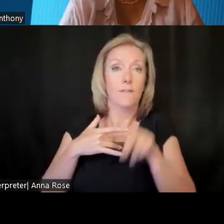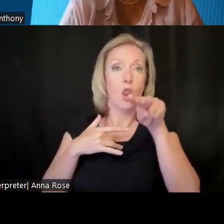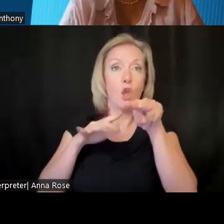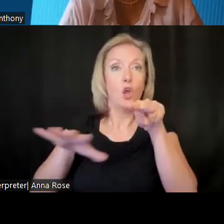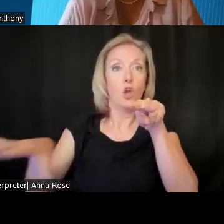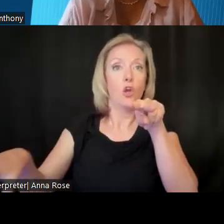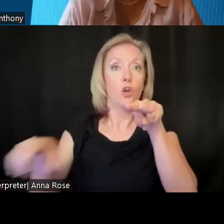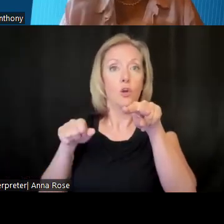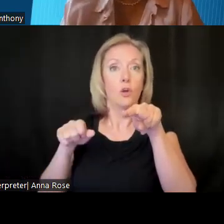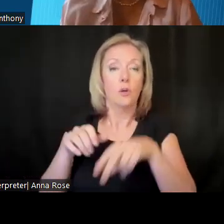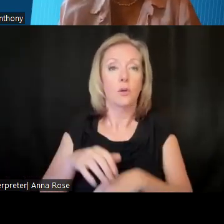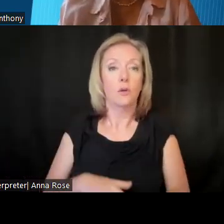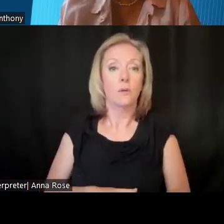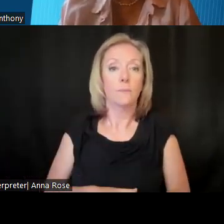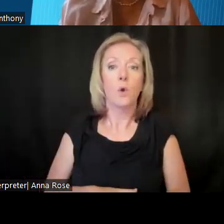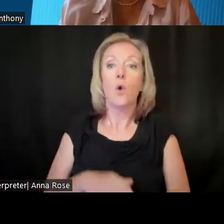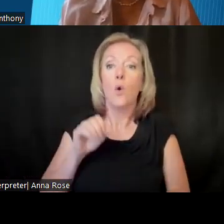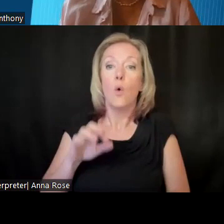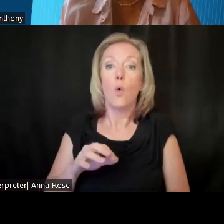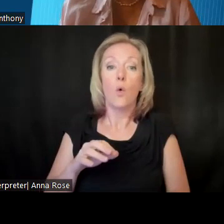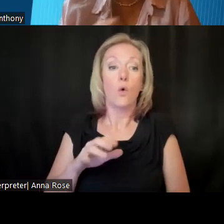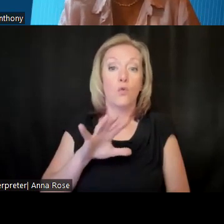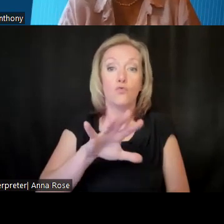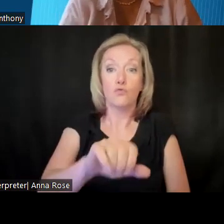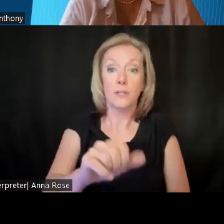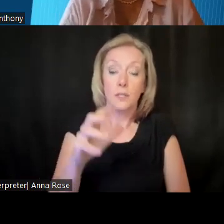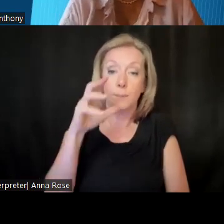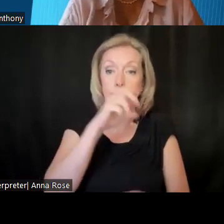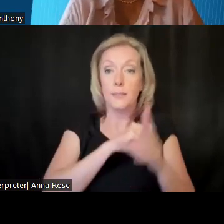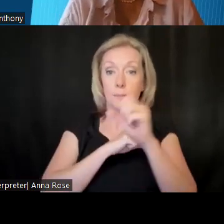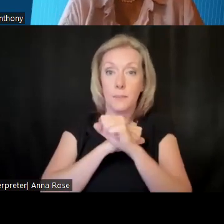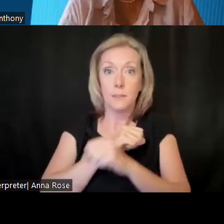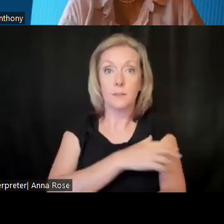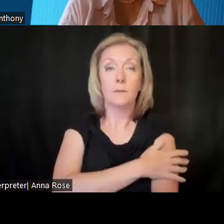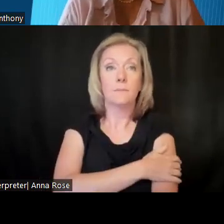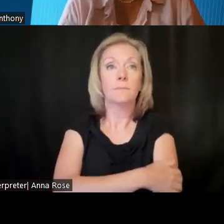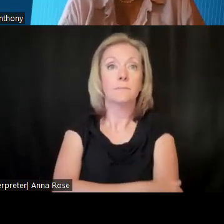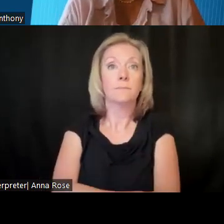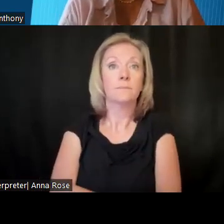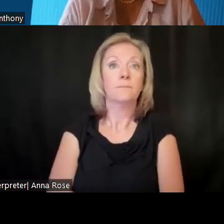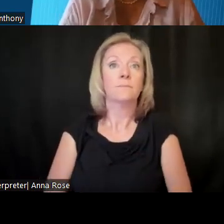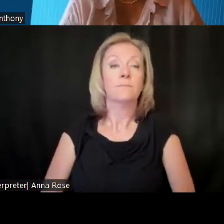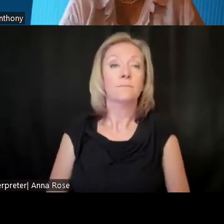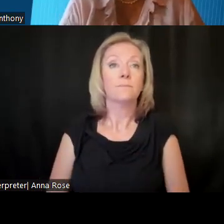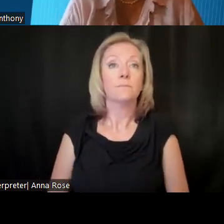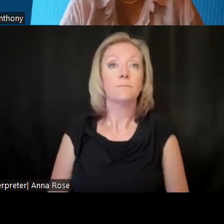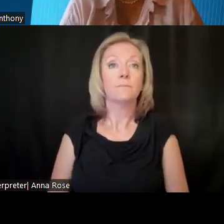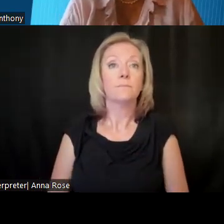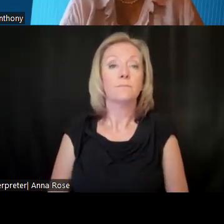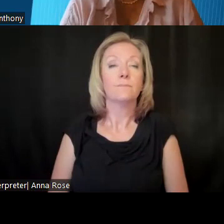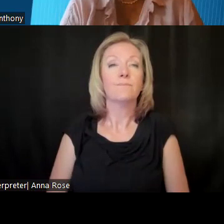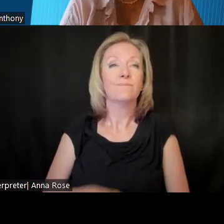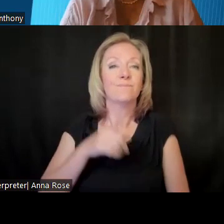over and under reaching. These are also red flags. This might be a little harder